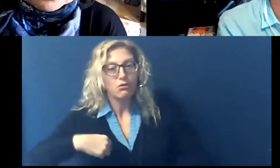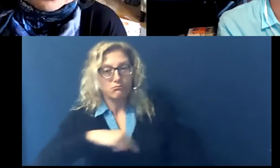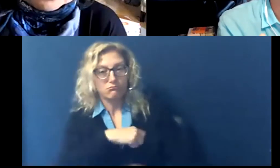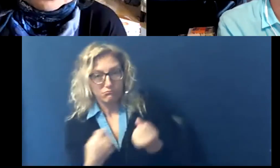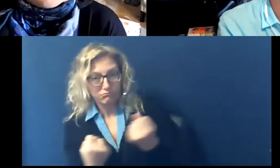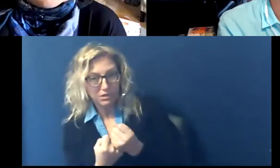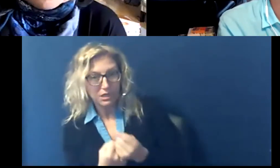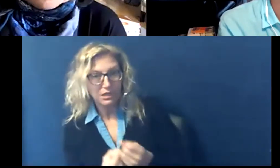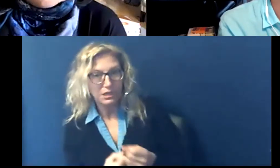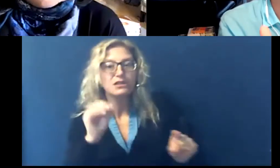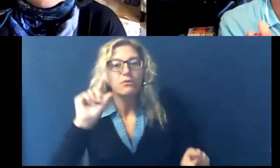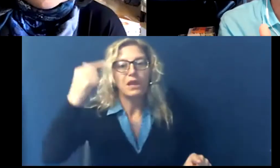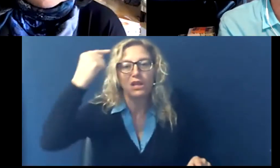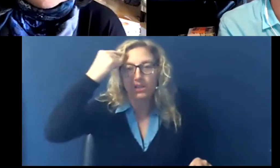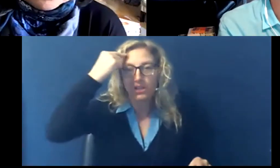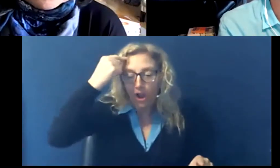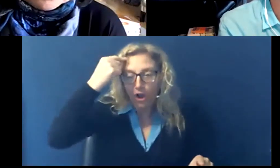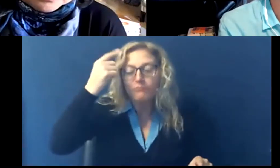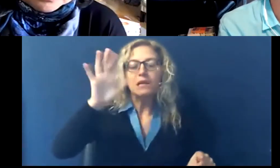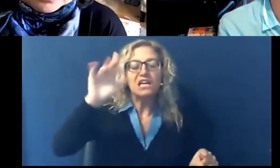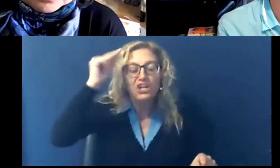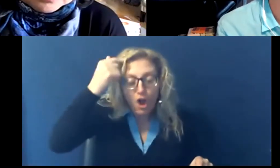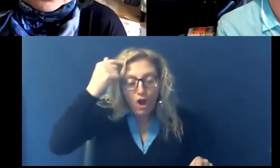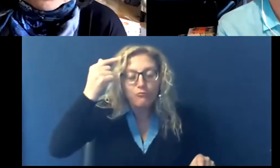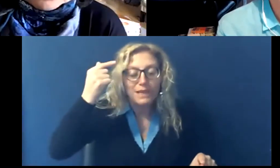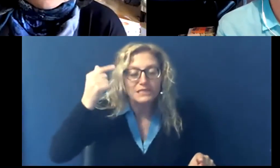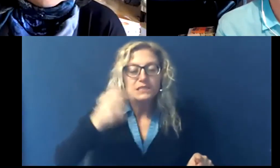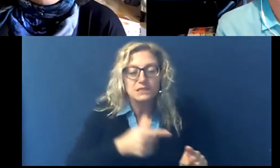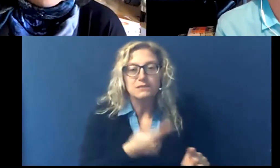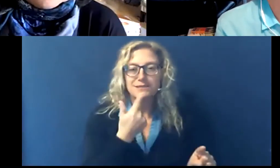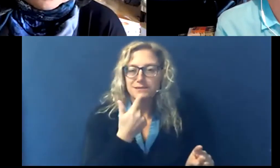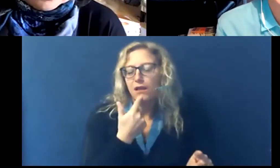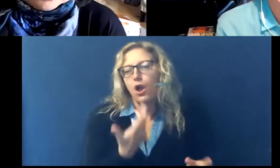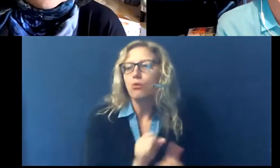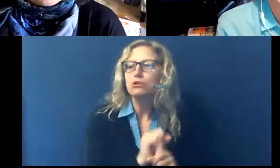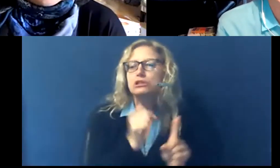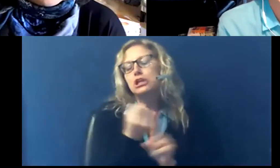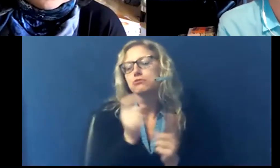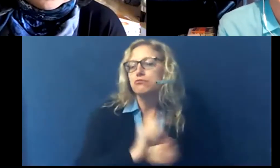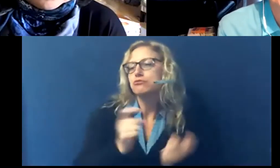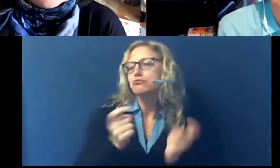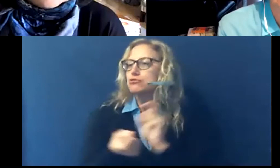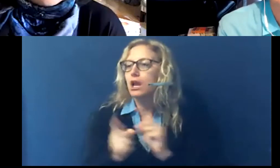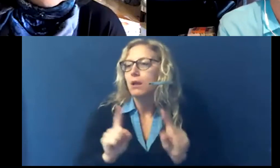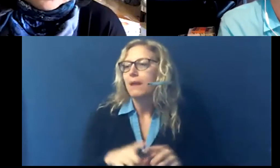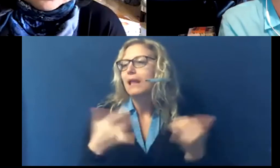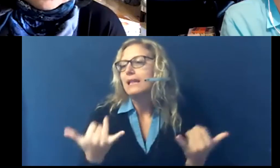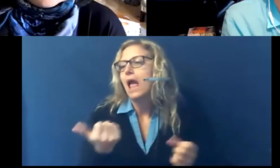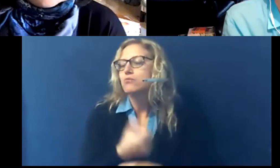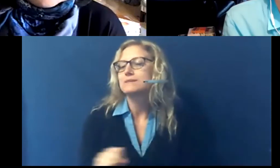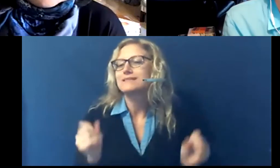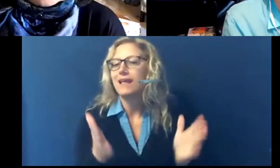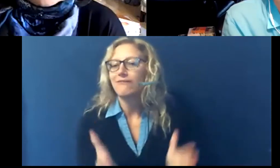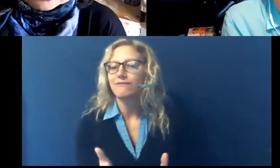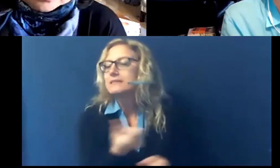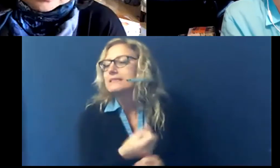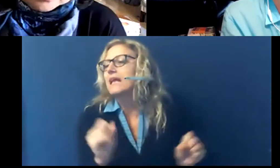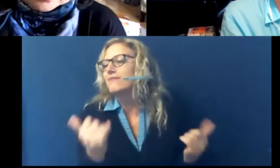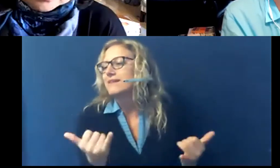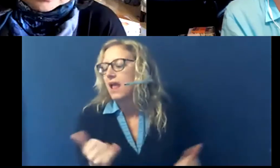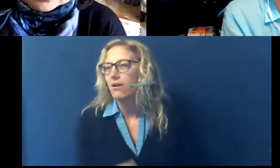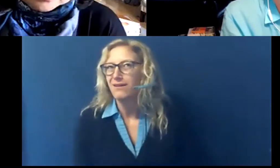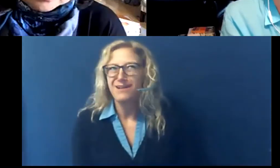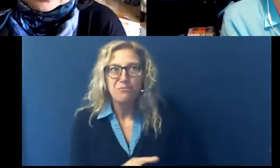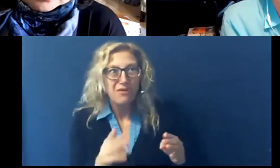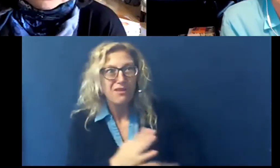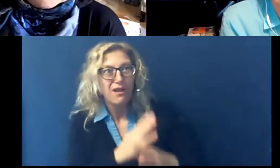government had the audacity to come in and say, circumstances have changed, it's now safer. And the issues about the obstacles posed